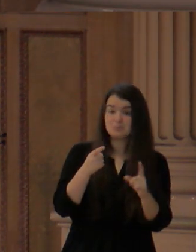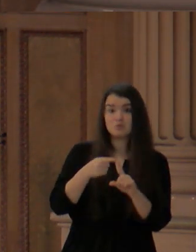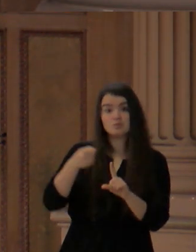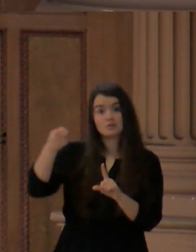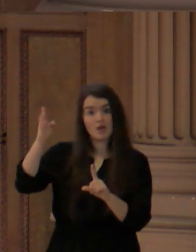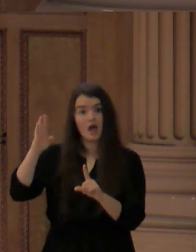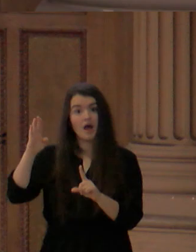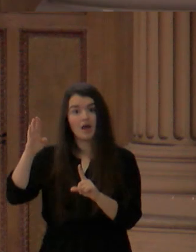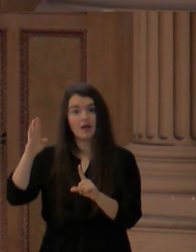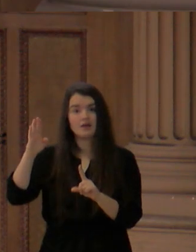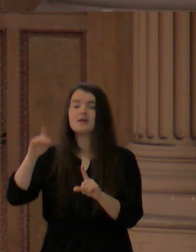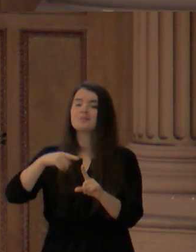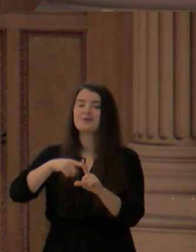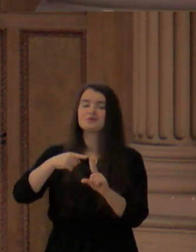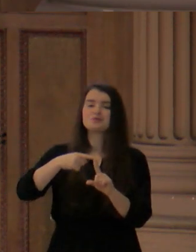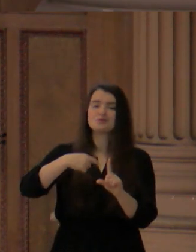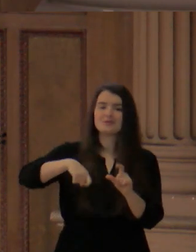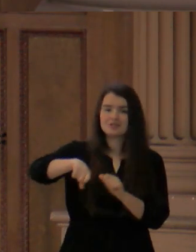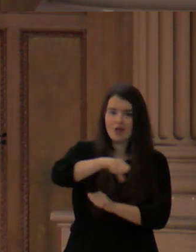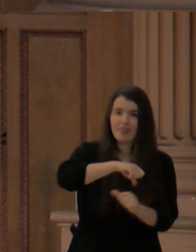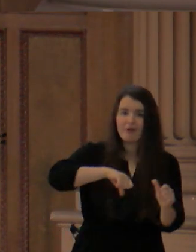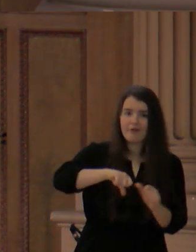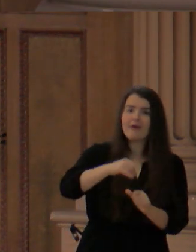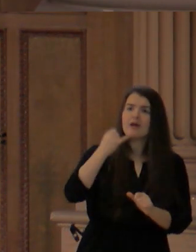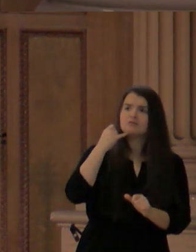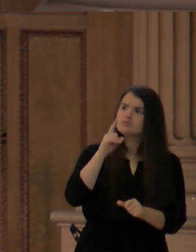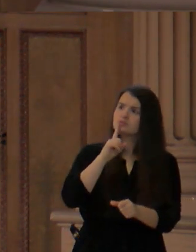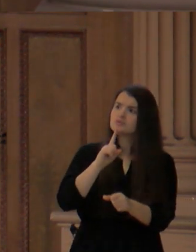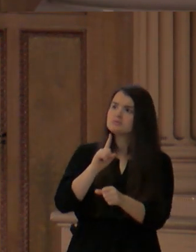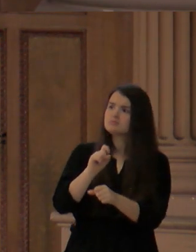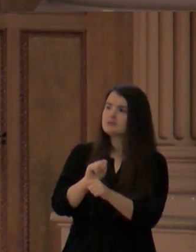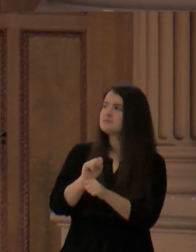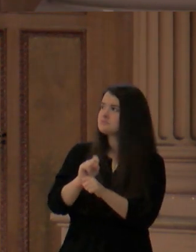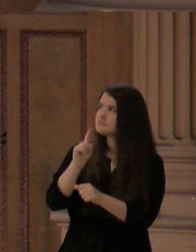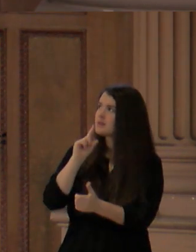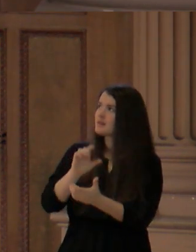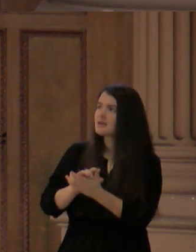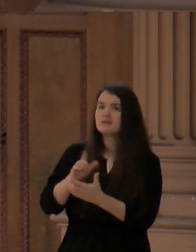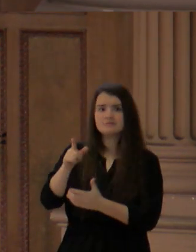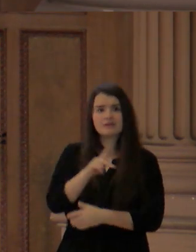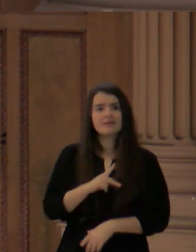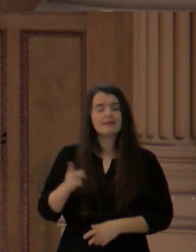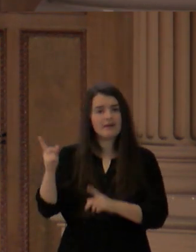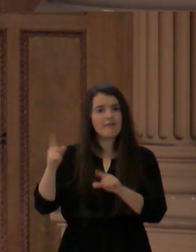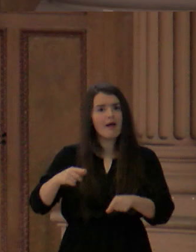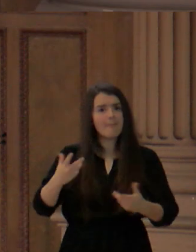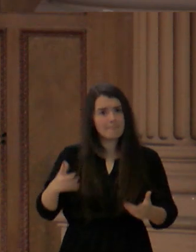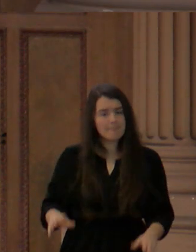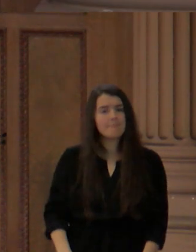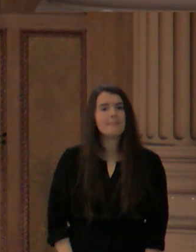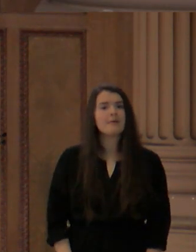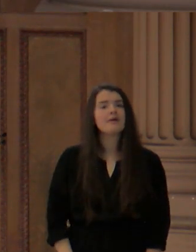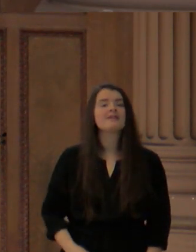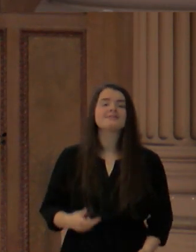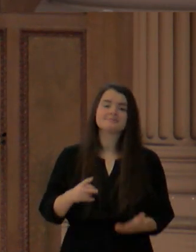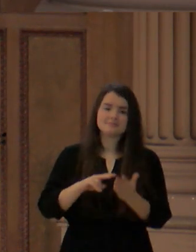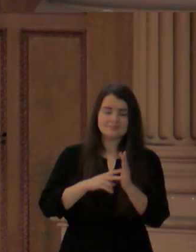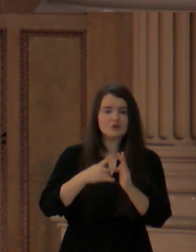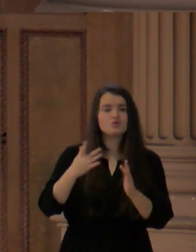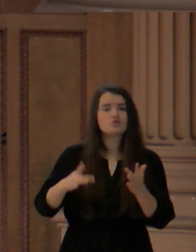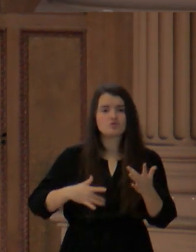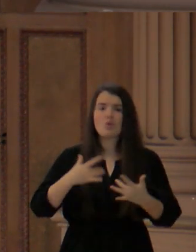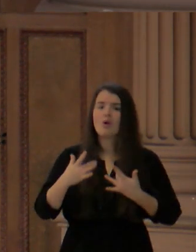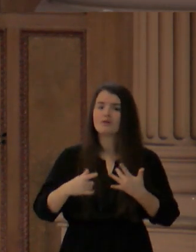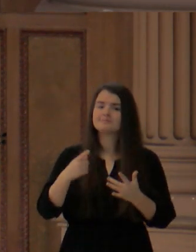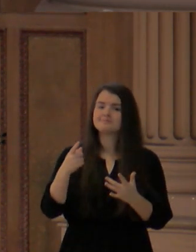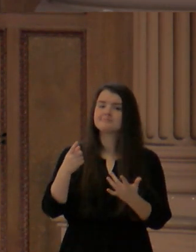that Jesus is king the true king has come then joy is the right response which means that my apathy whatever its